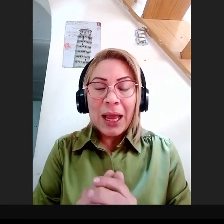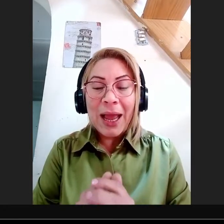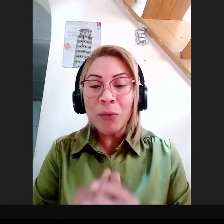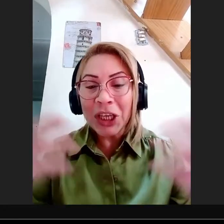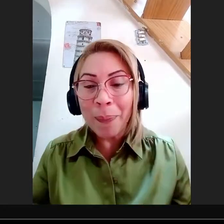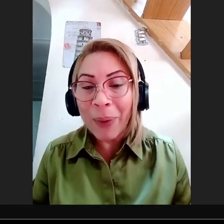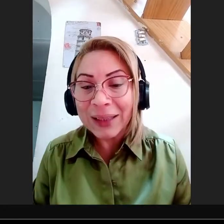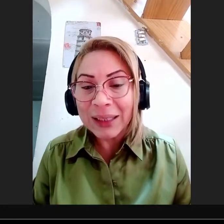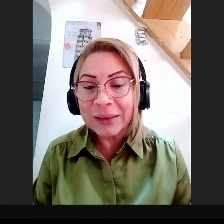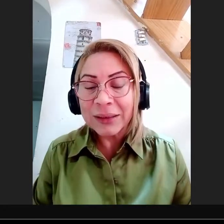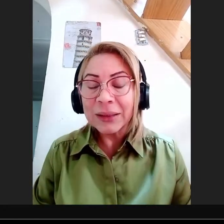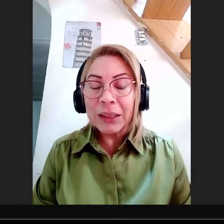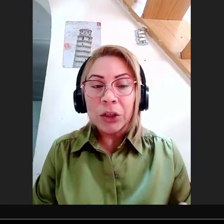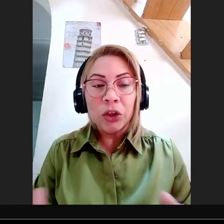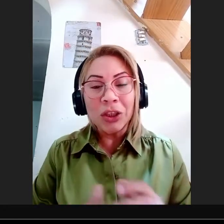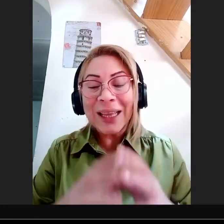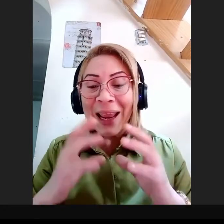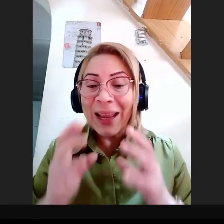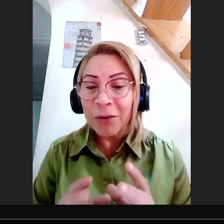So